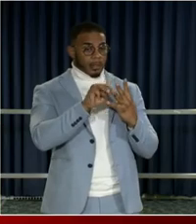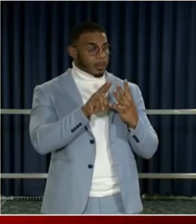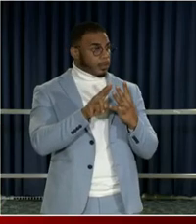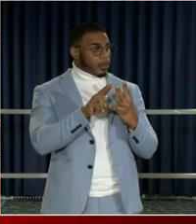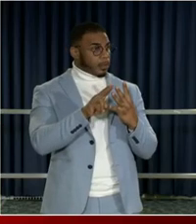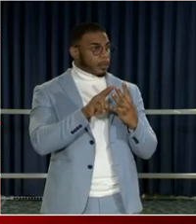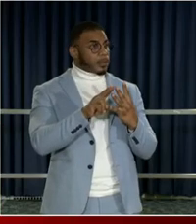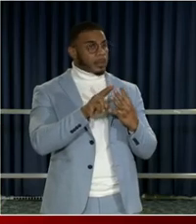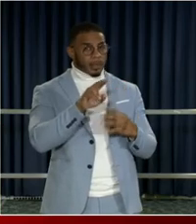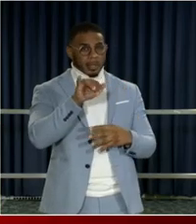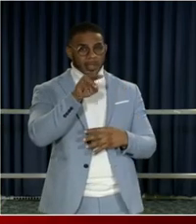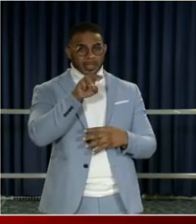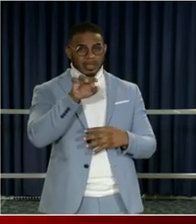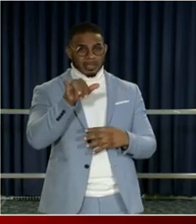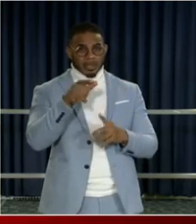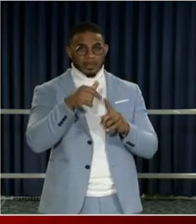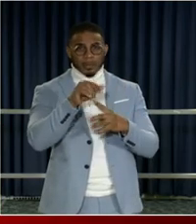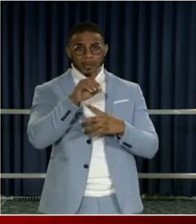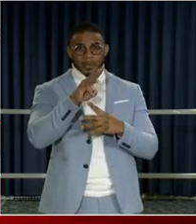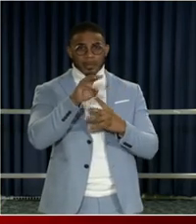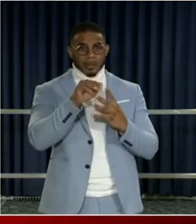Jenny from WAMU.